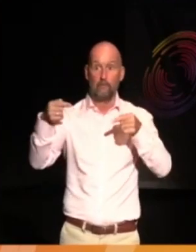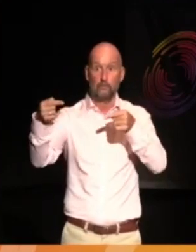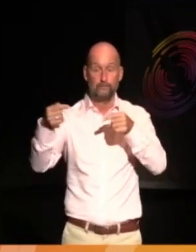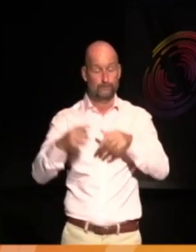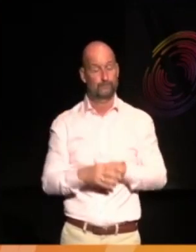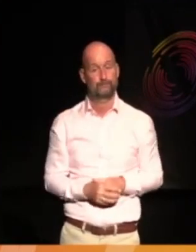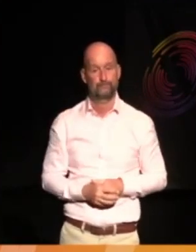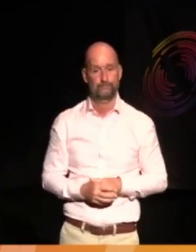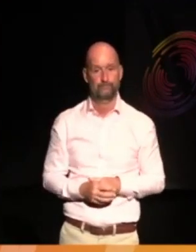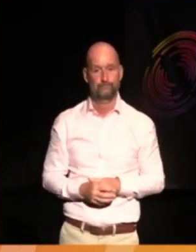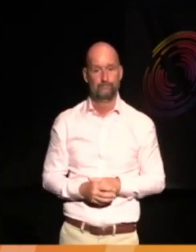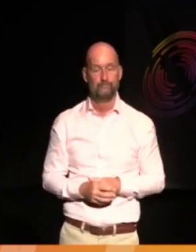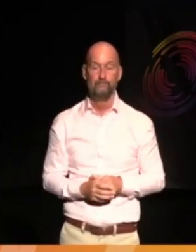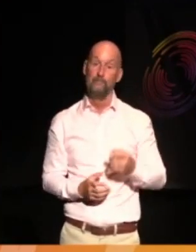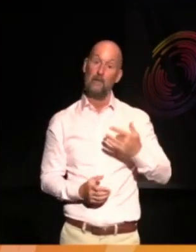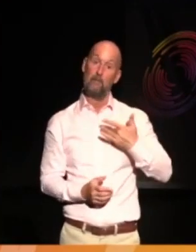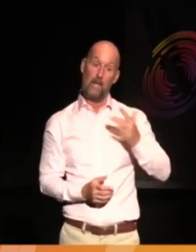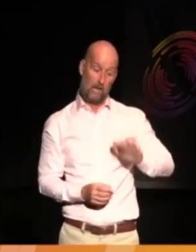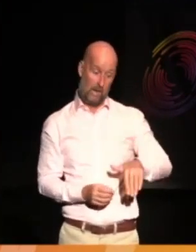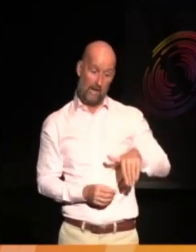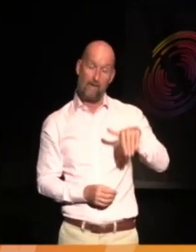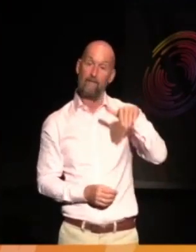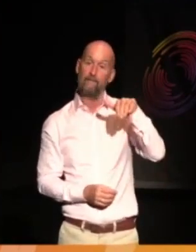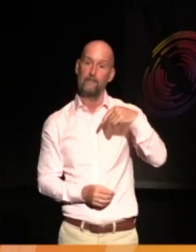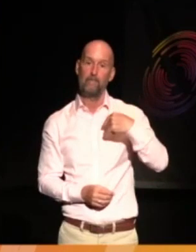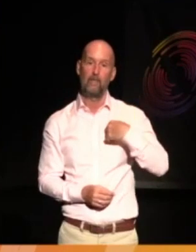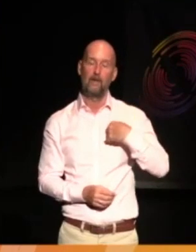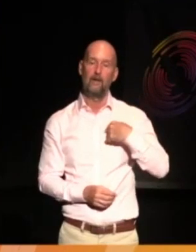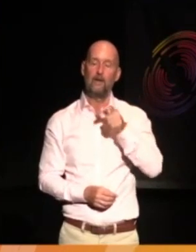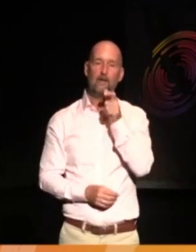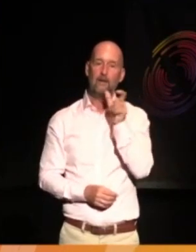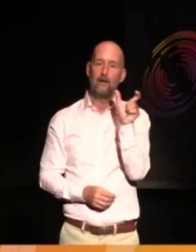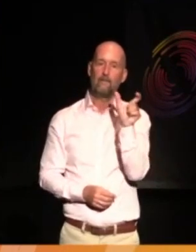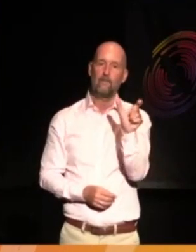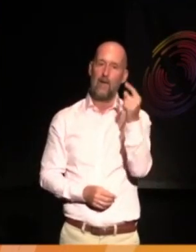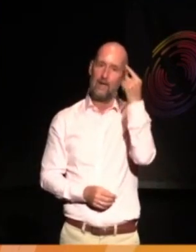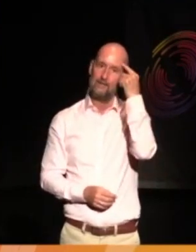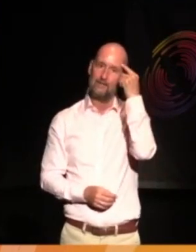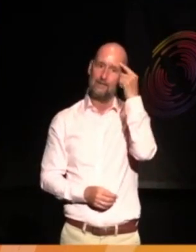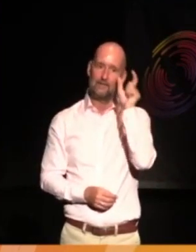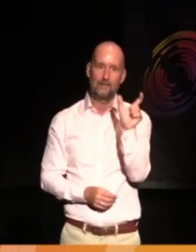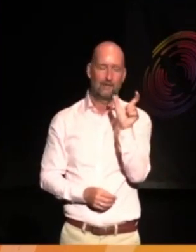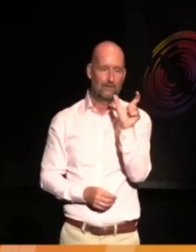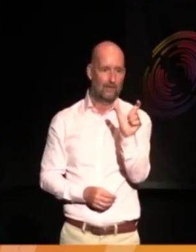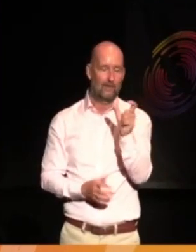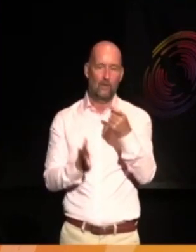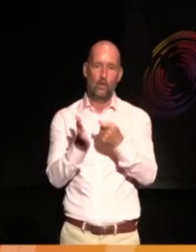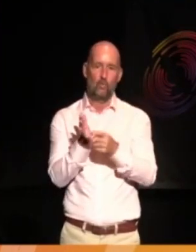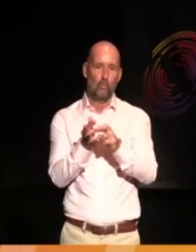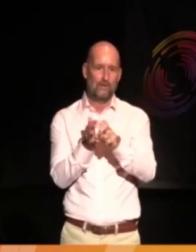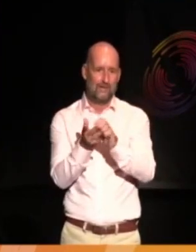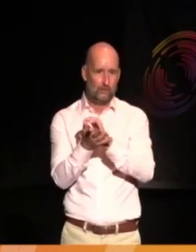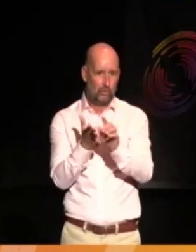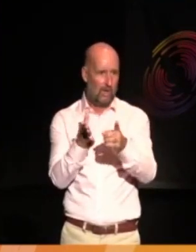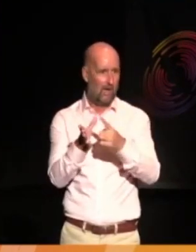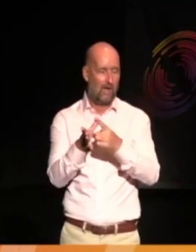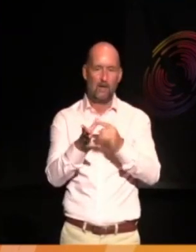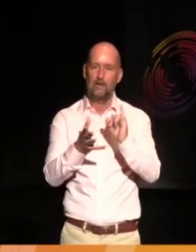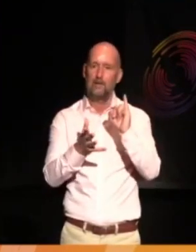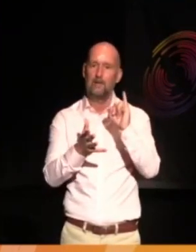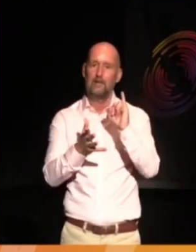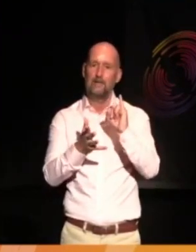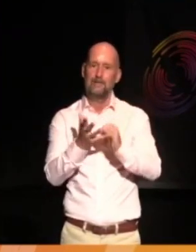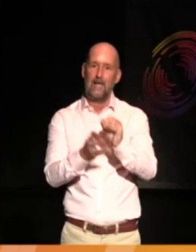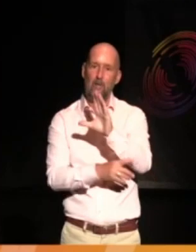mean, all my life, I've grown up with a phrase that I can hear about Rhodesia, about South Africa, about